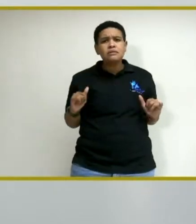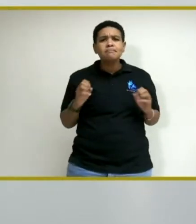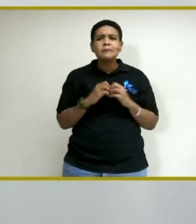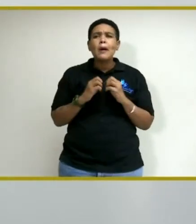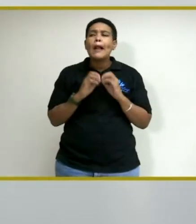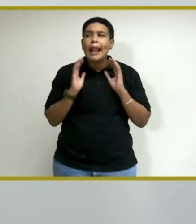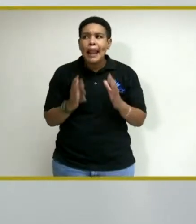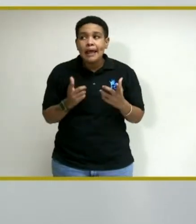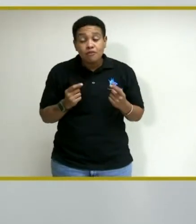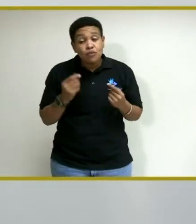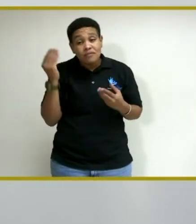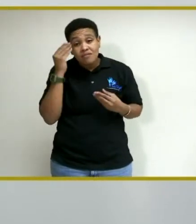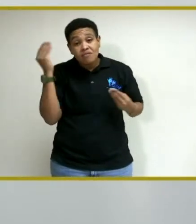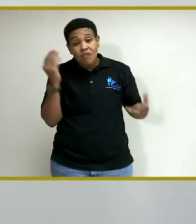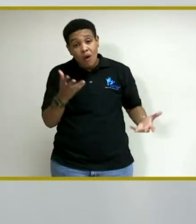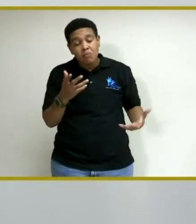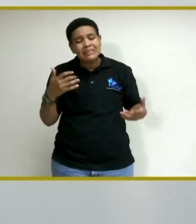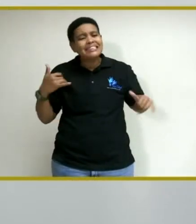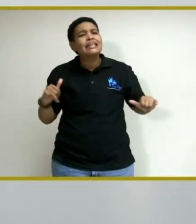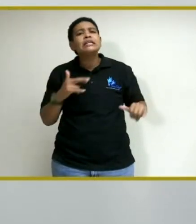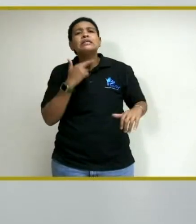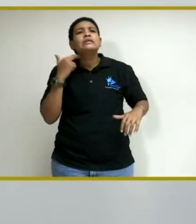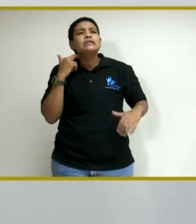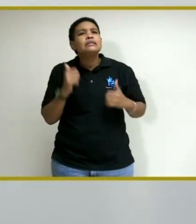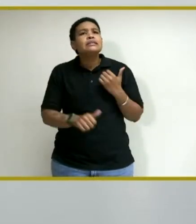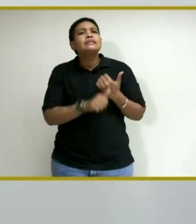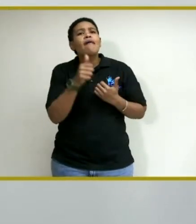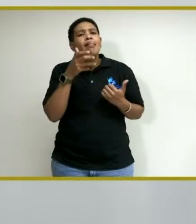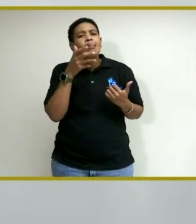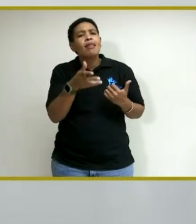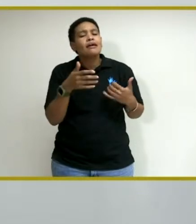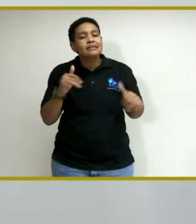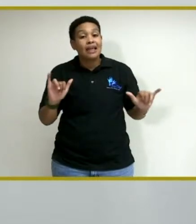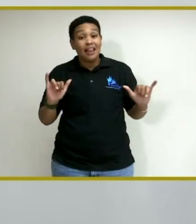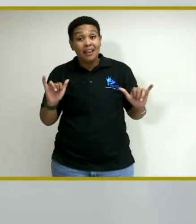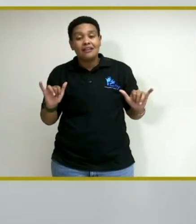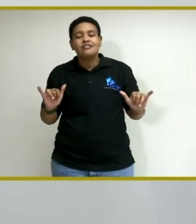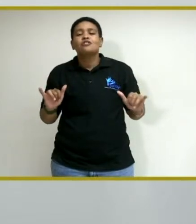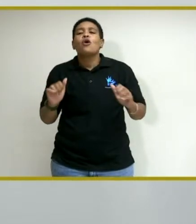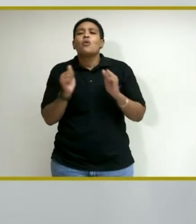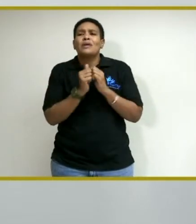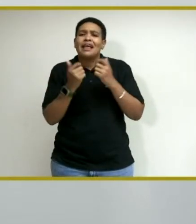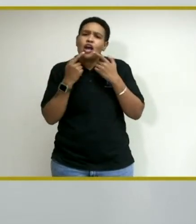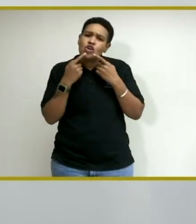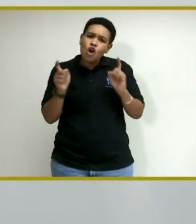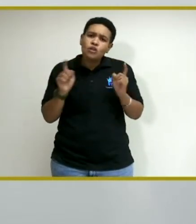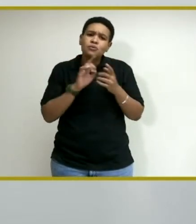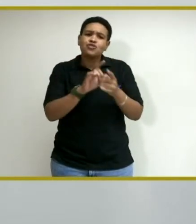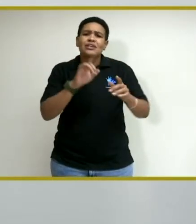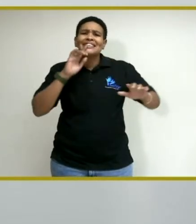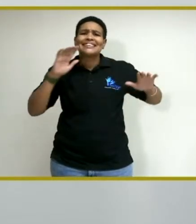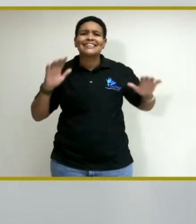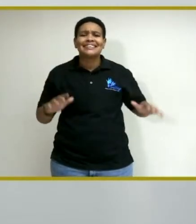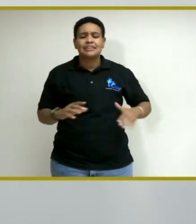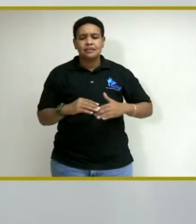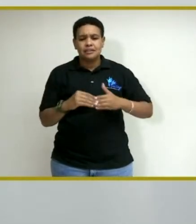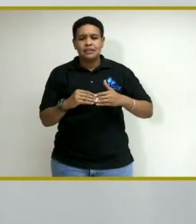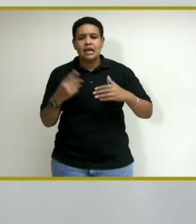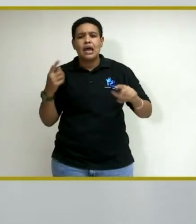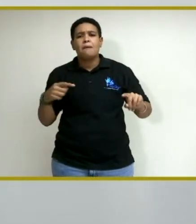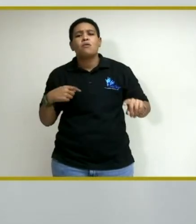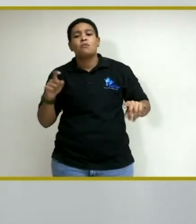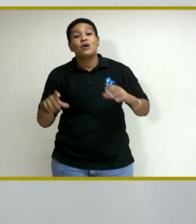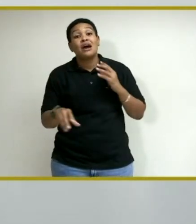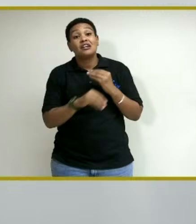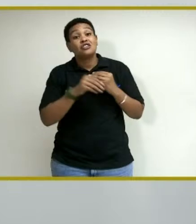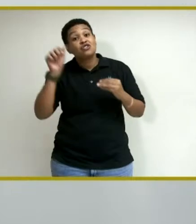go. There are still risks out there. So even with announcements around relaxation, we must also